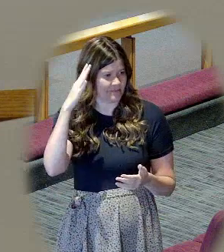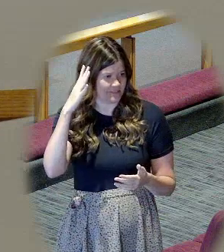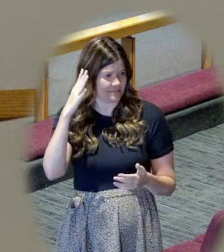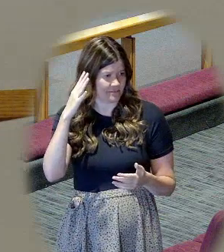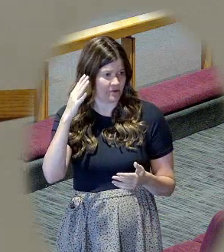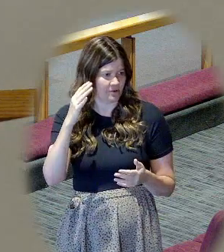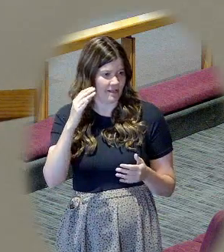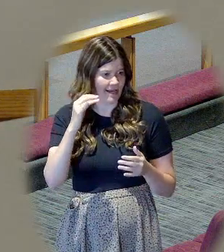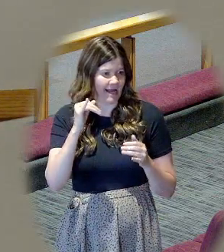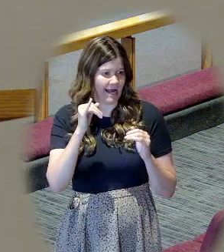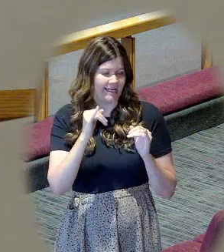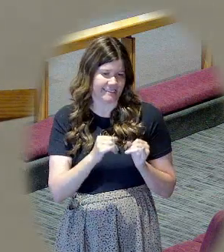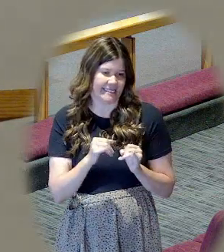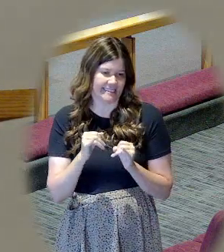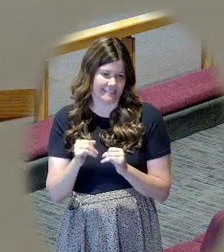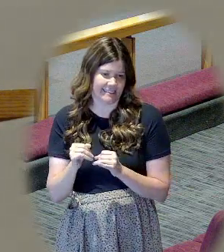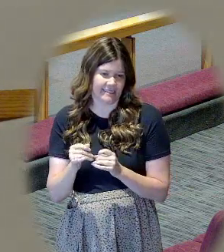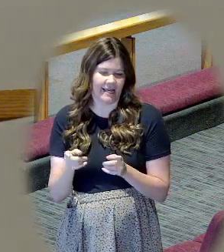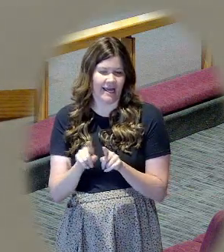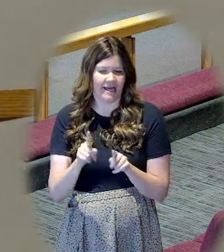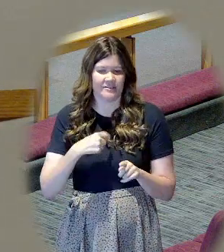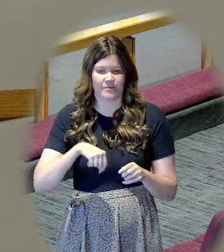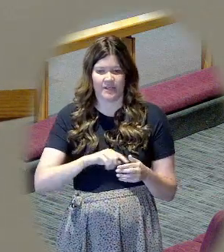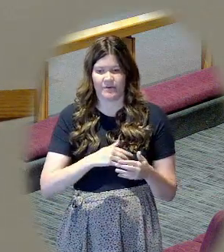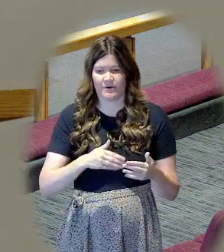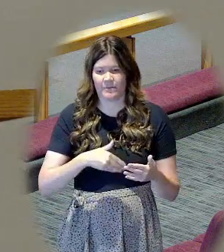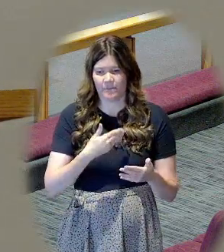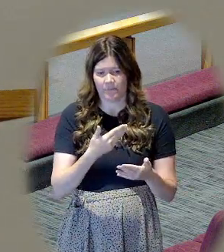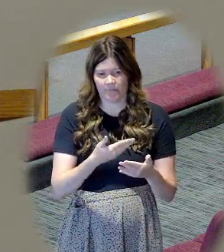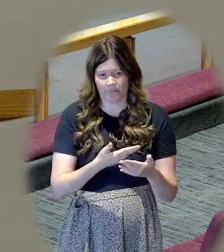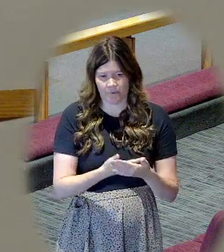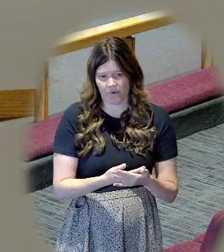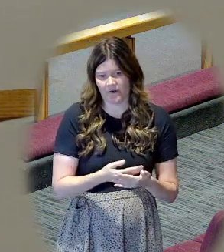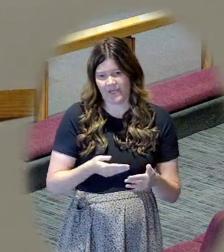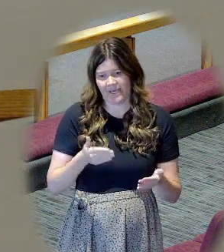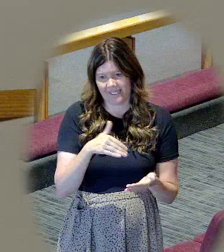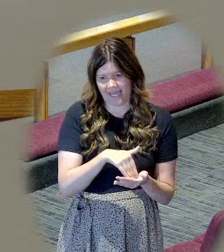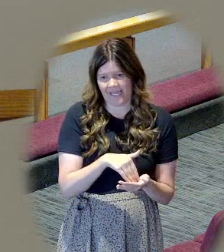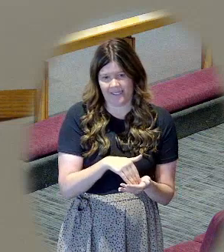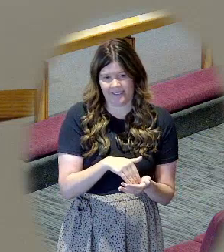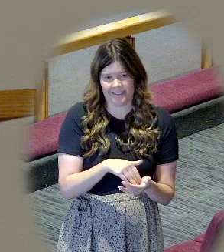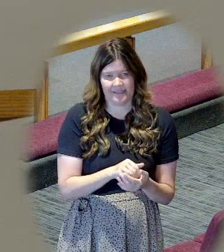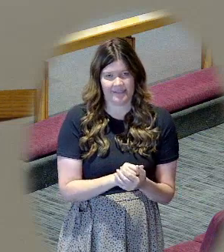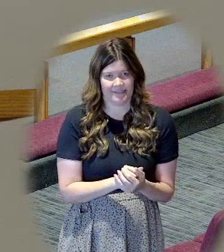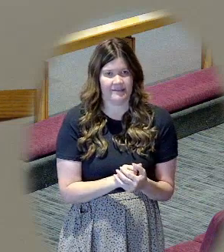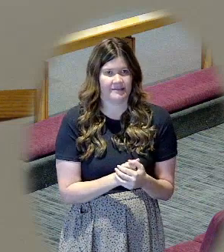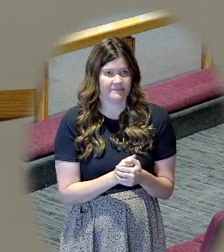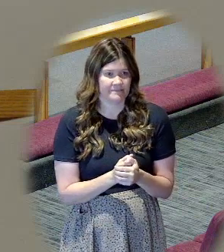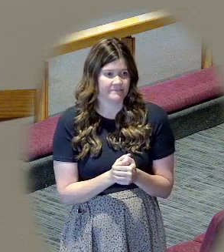identity. As we've been born again, not of perishable seed, but of imperishable.